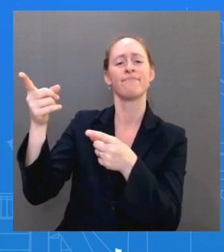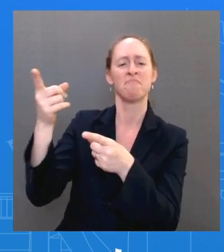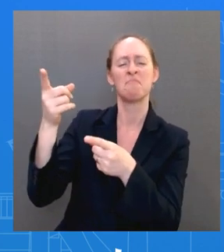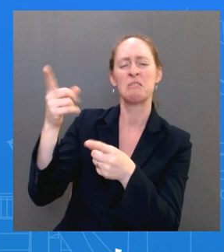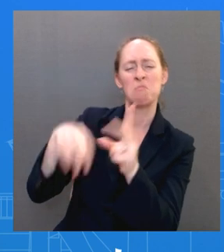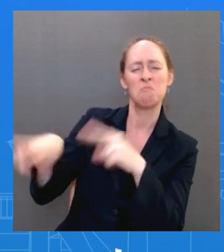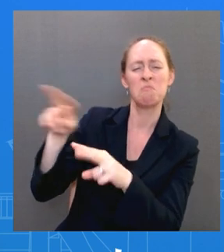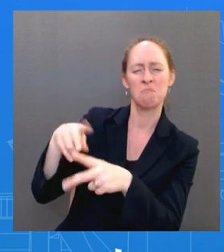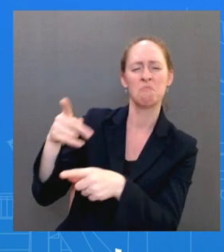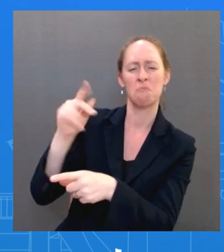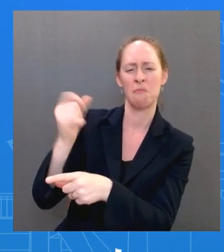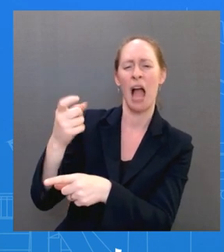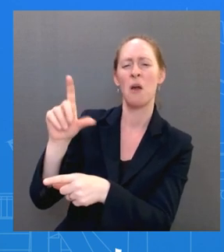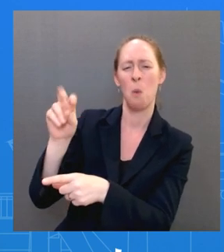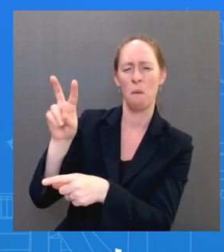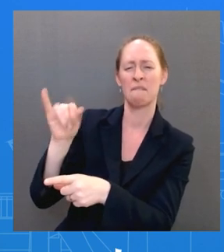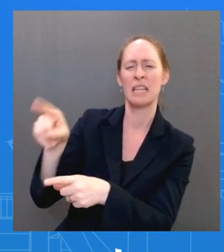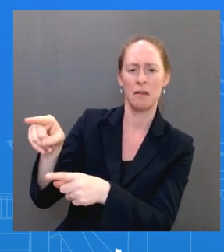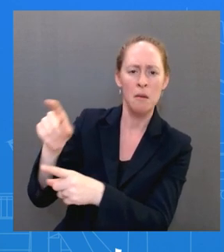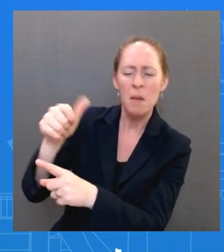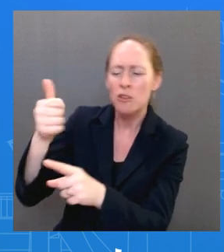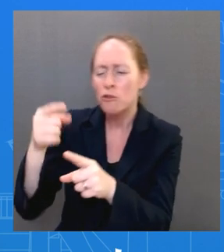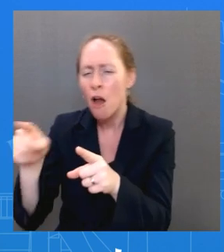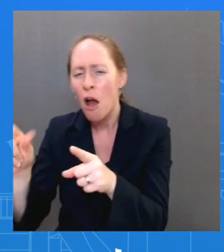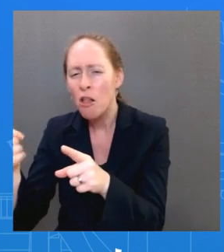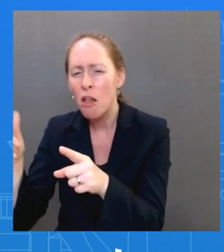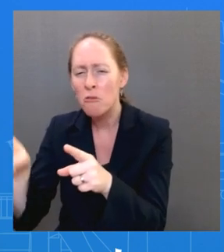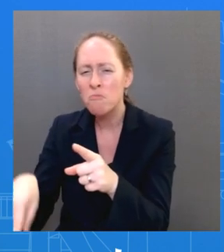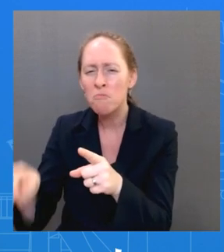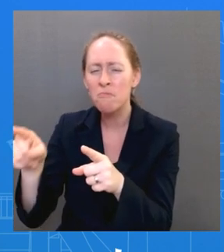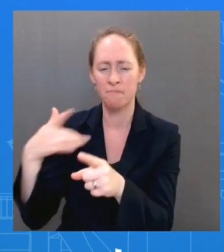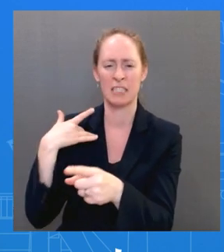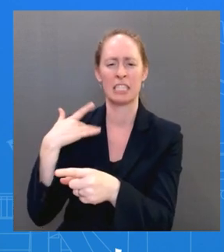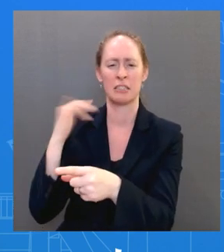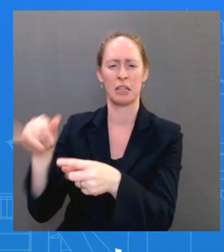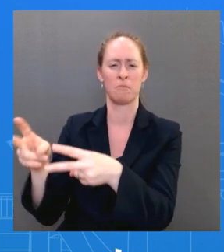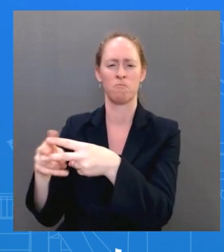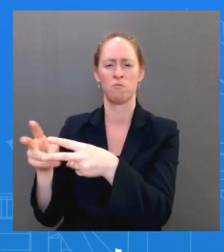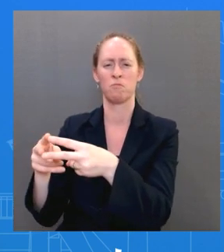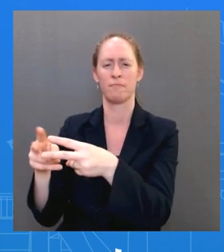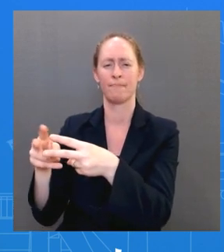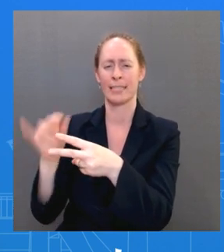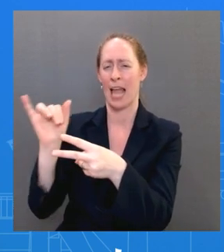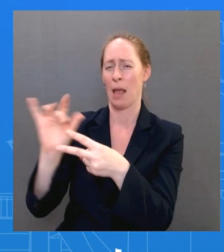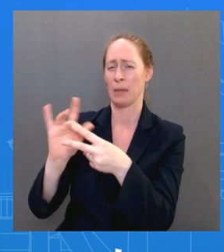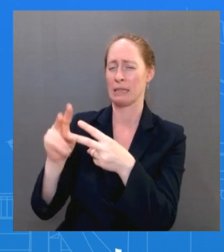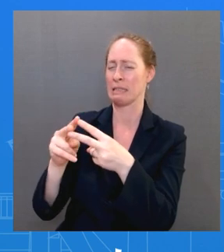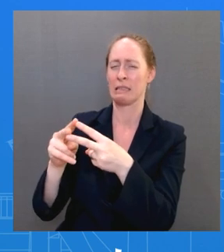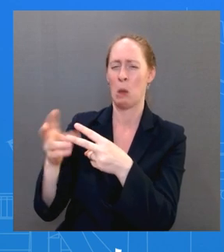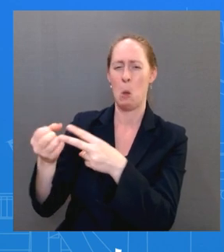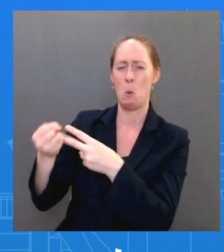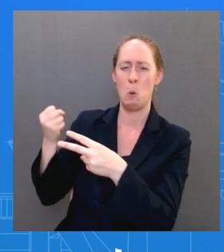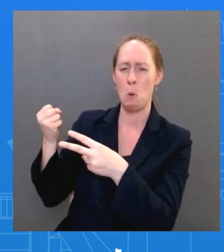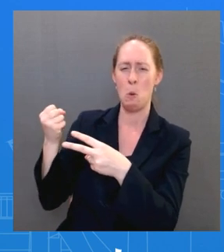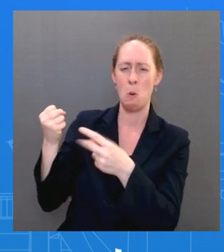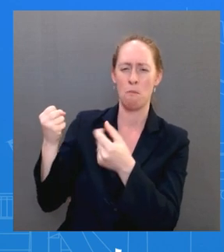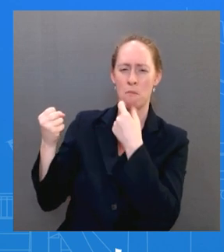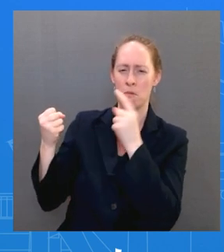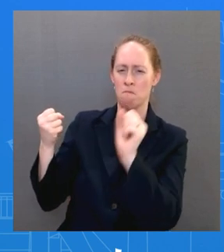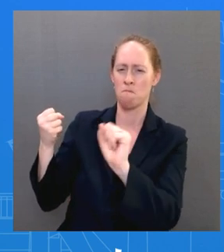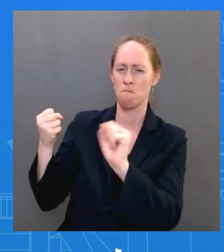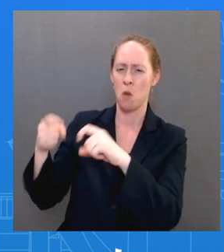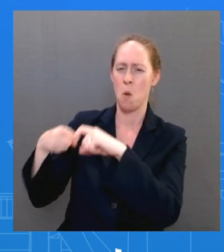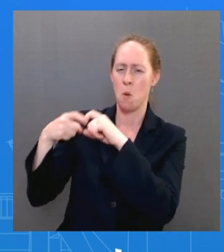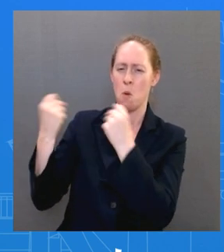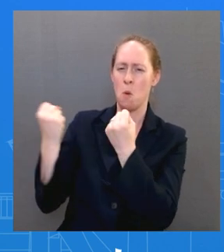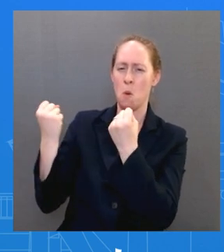about those are very reasonable. That's what all the specialty societies recommend, that they be paused. And so then Dr. O'Connor made the decision